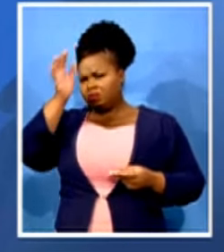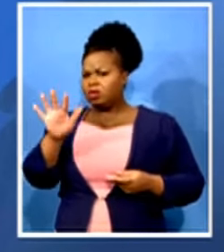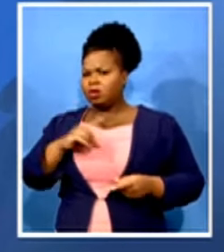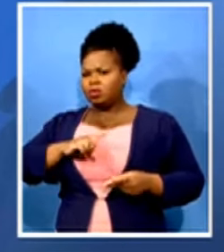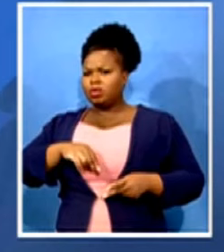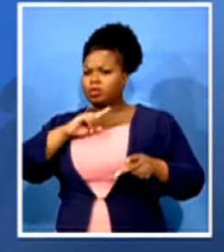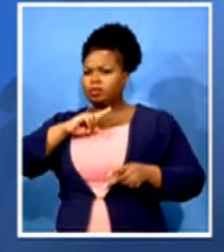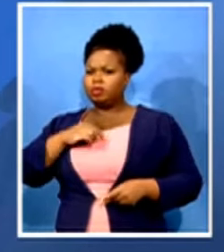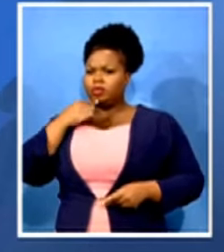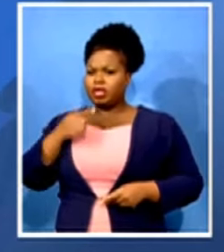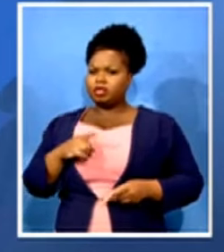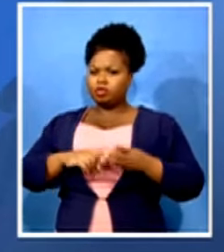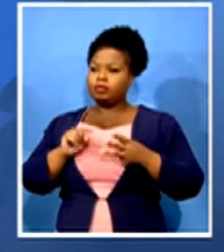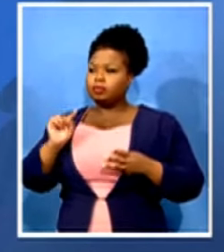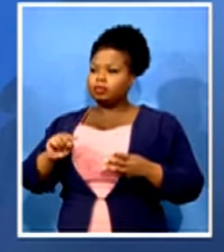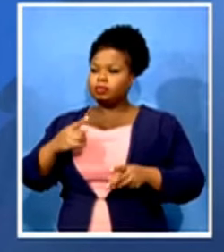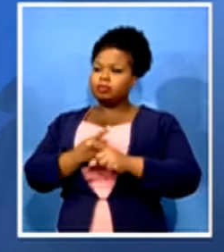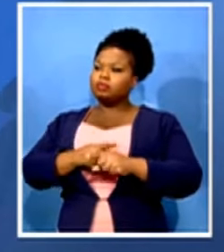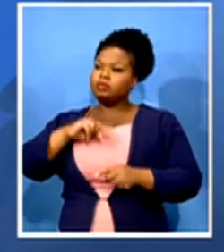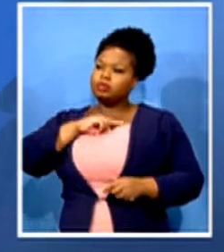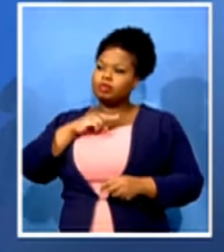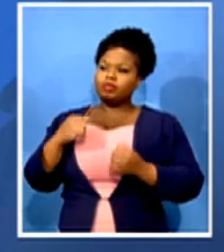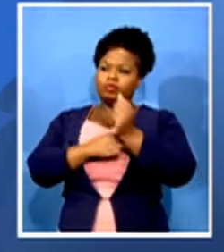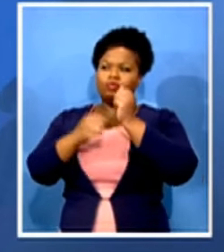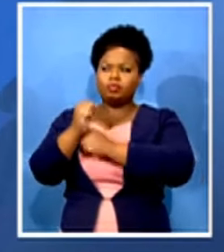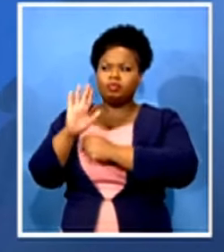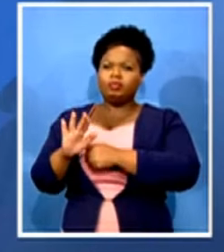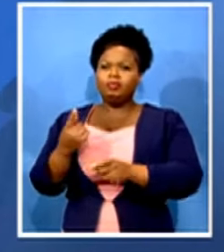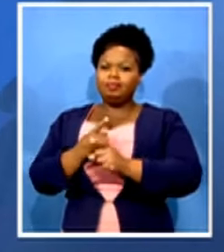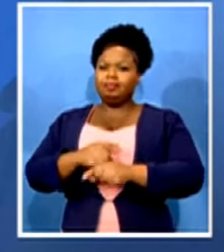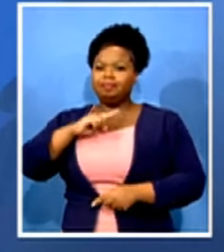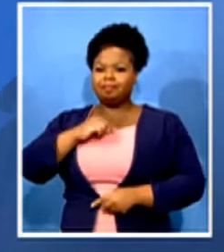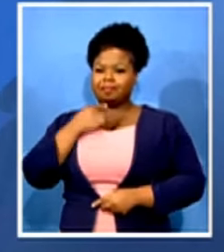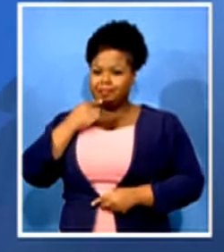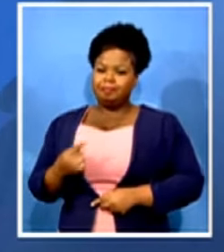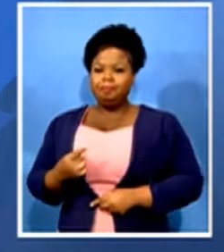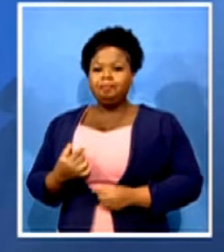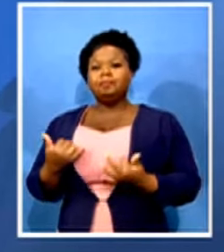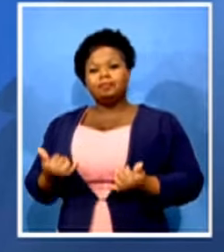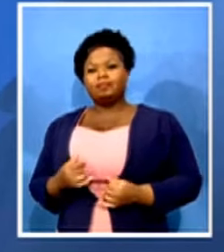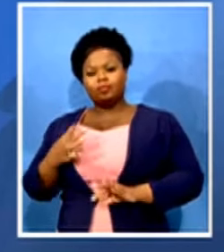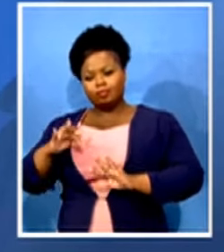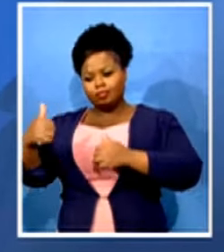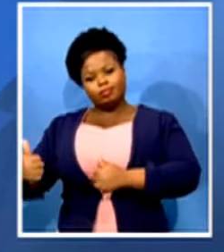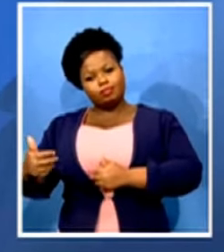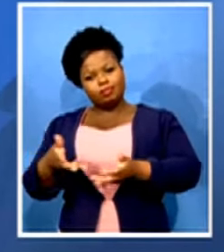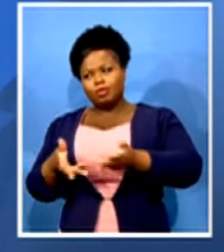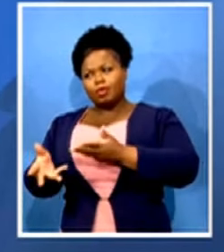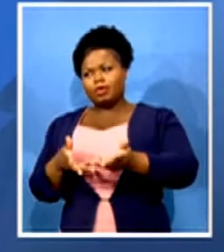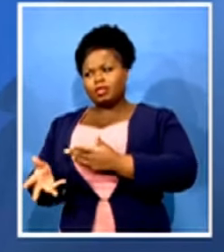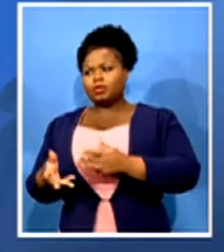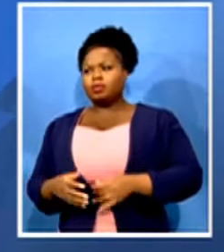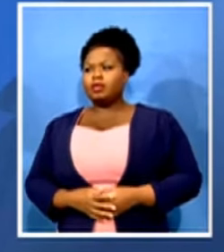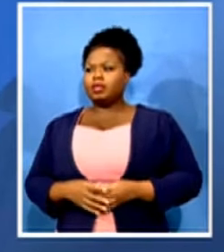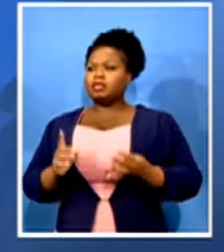functional, structured, coherent consultations where we can sit down and we can engage and we can bring experts and we can bring our